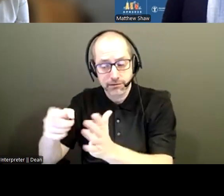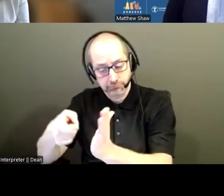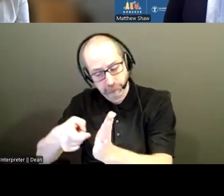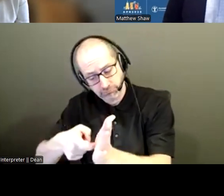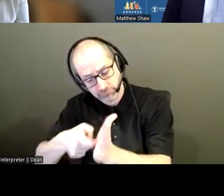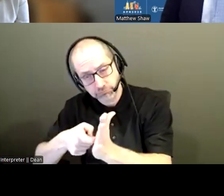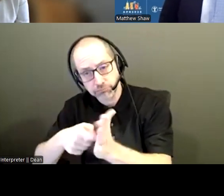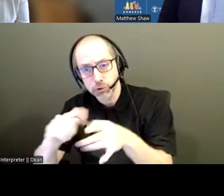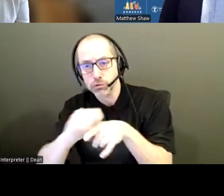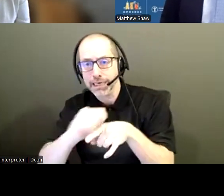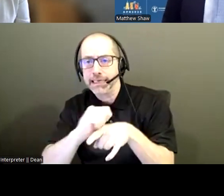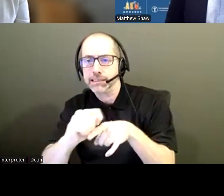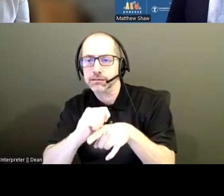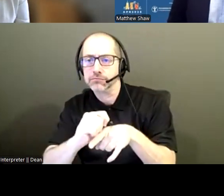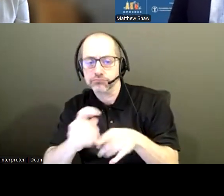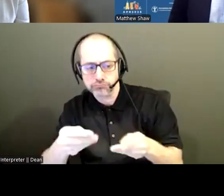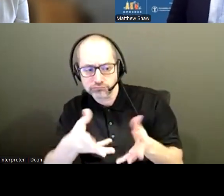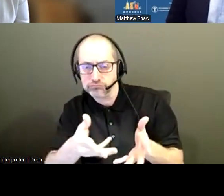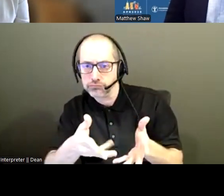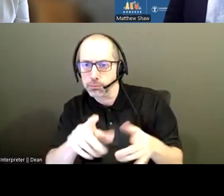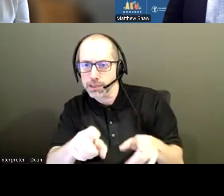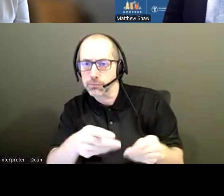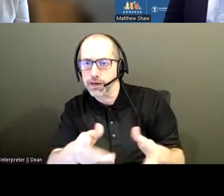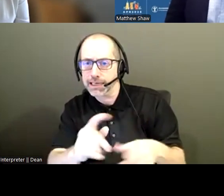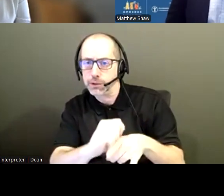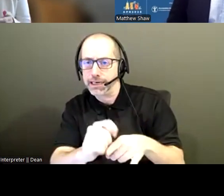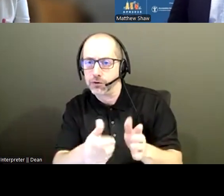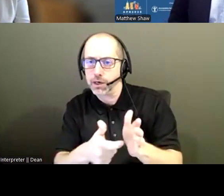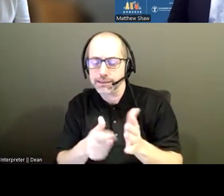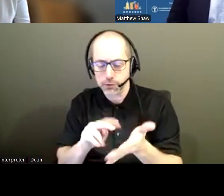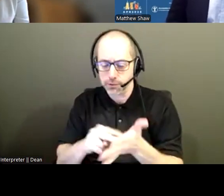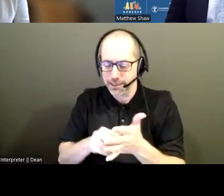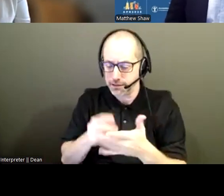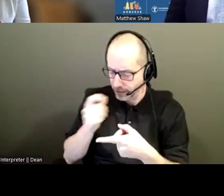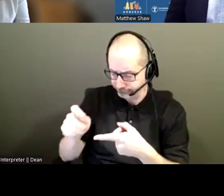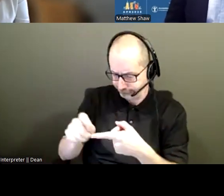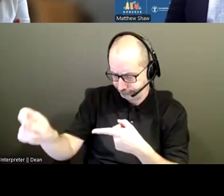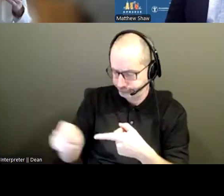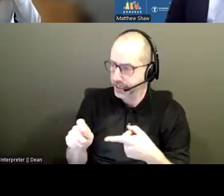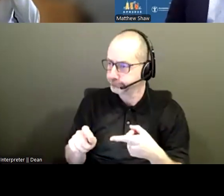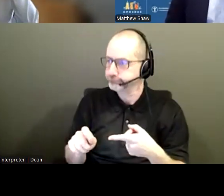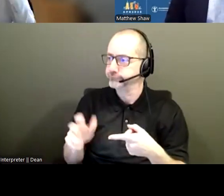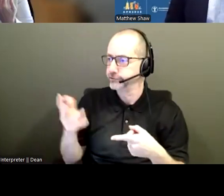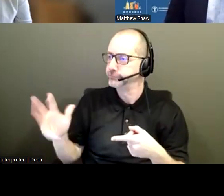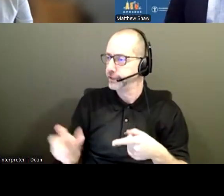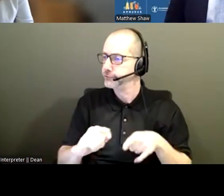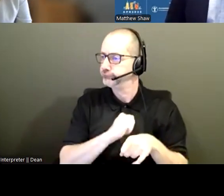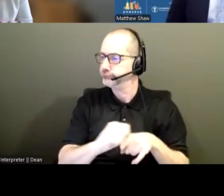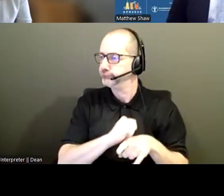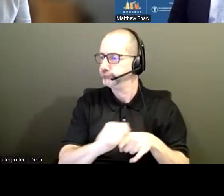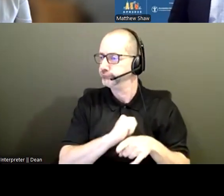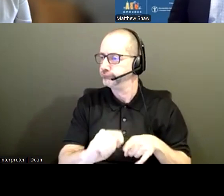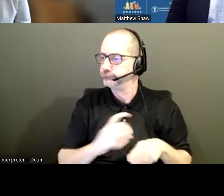on accessibility, and it's a checkbox where you go, yes, we've tracked it. Everyone in our organization has